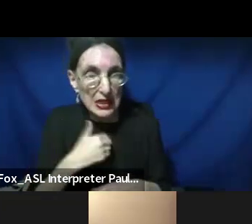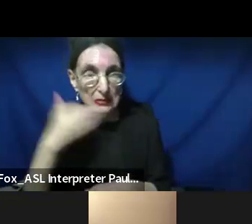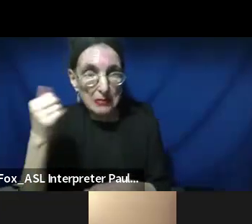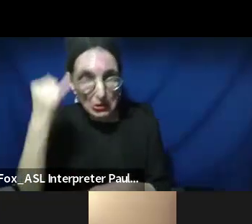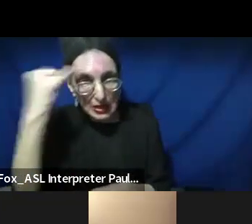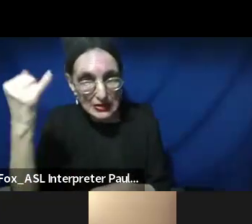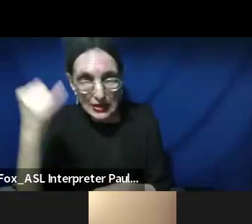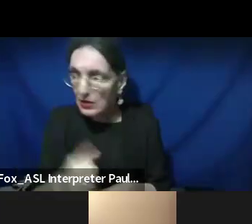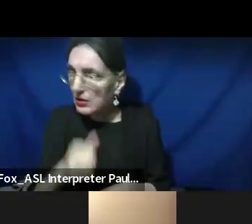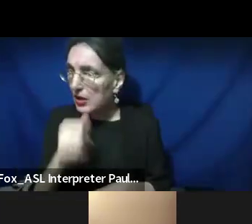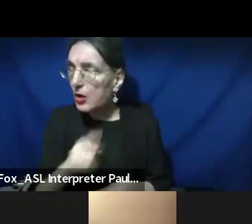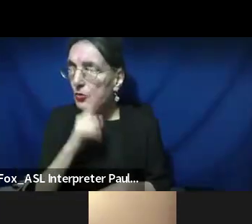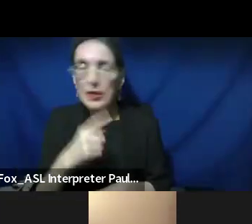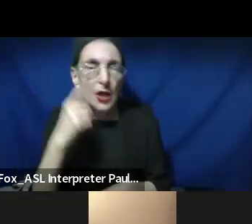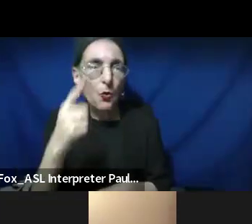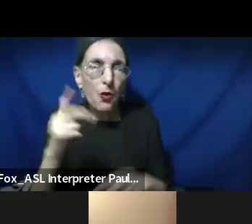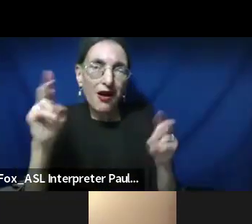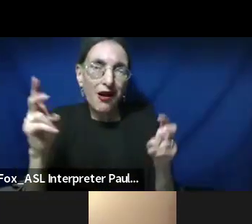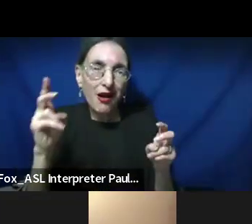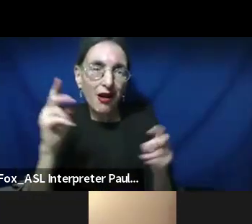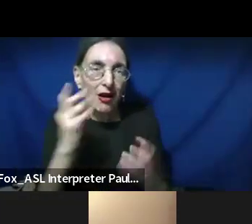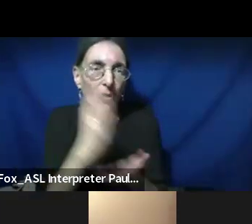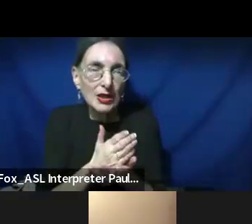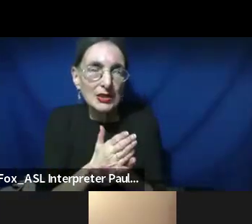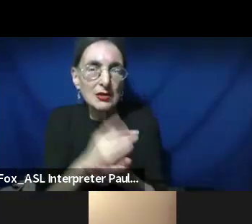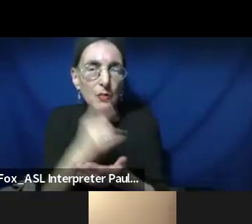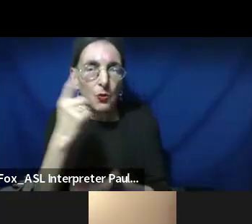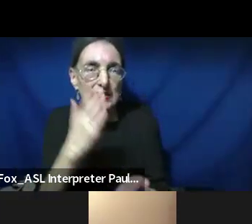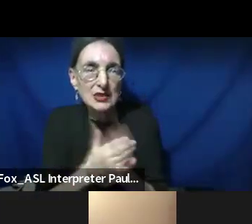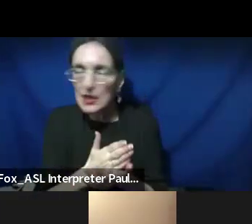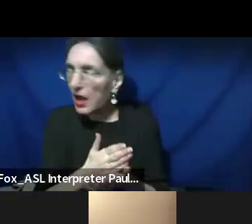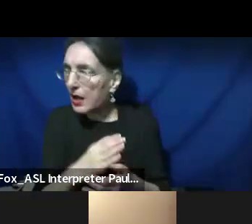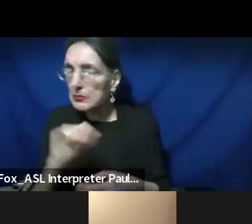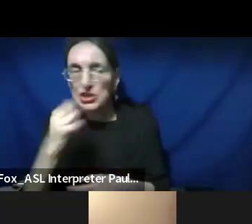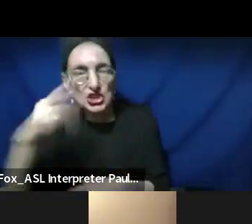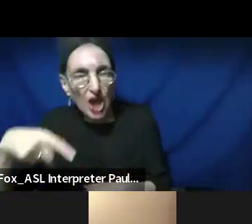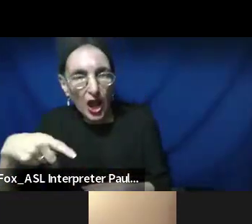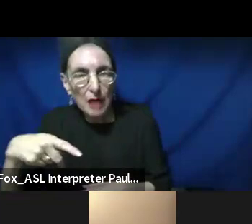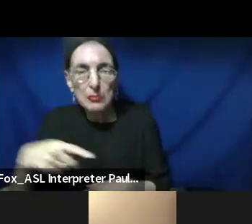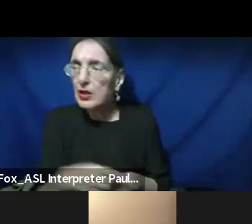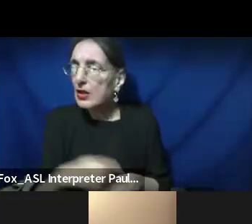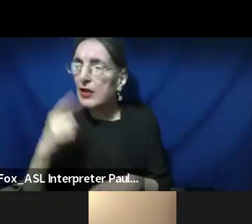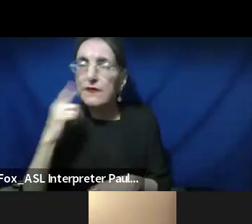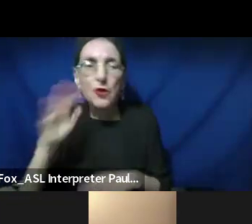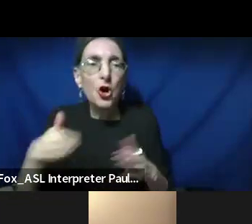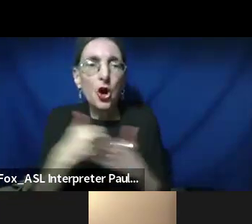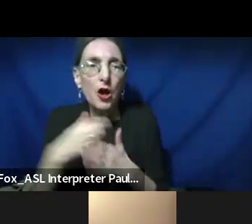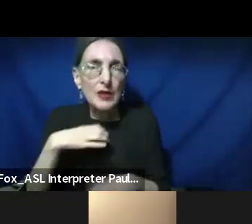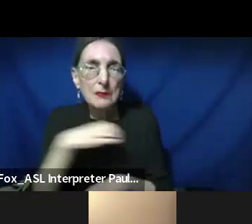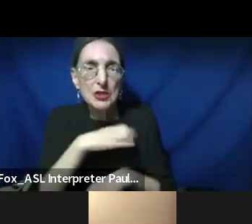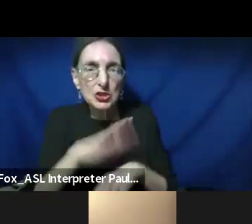is not really a one-stop shop for contacting all of the commissions on disability. If there was, I would have reached them all